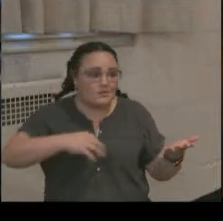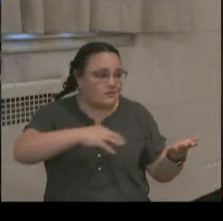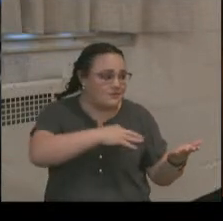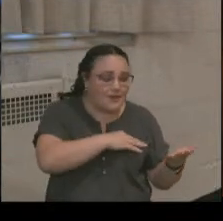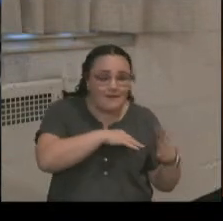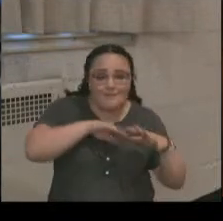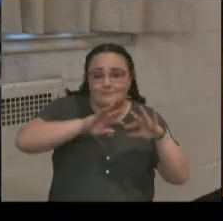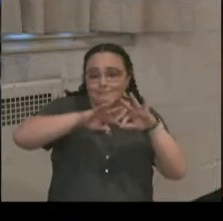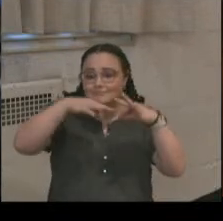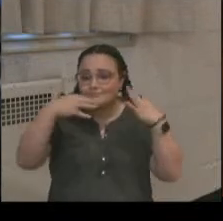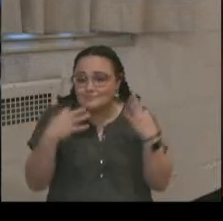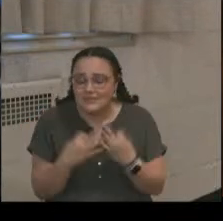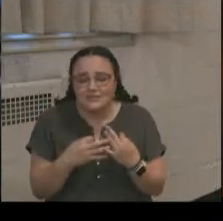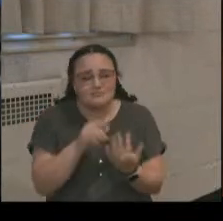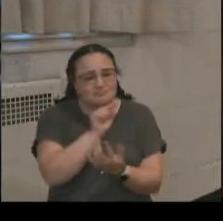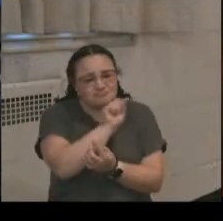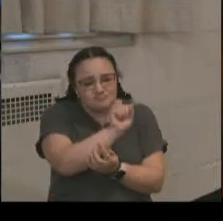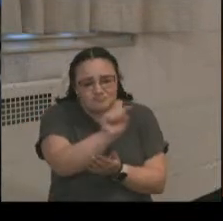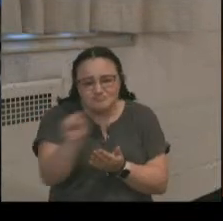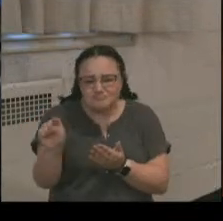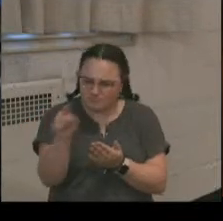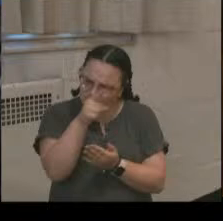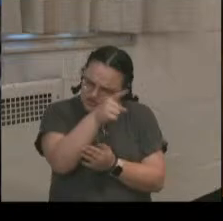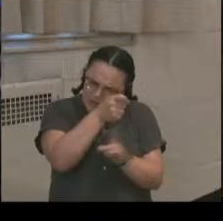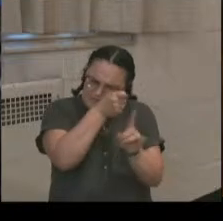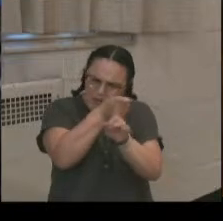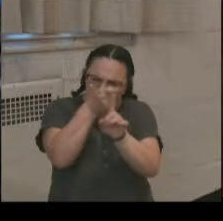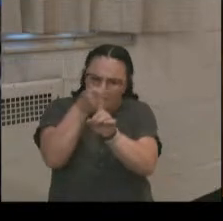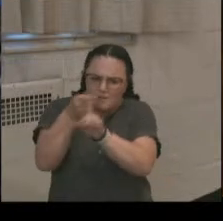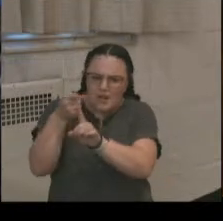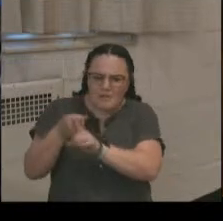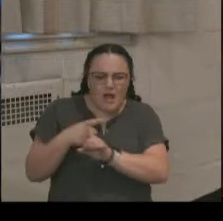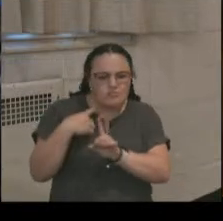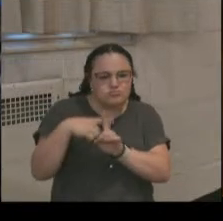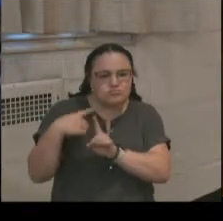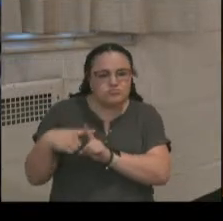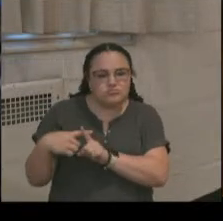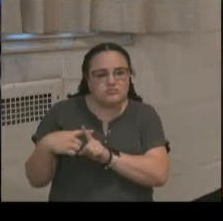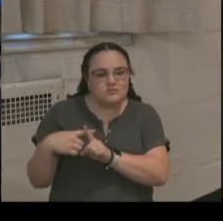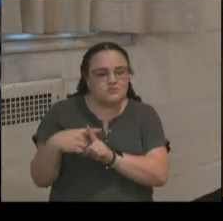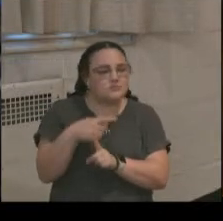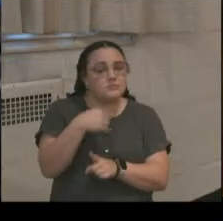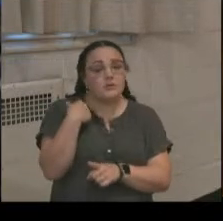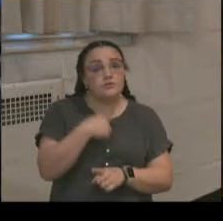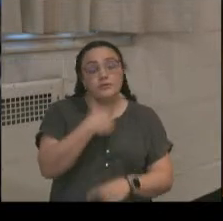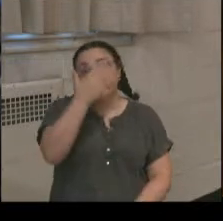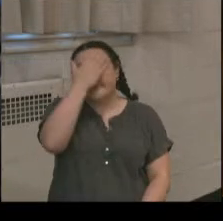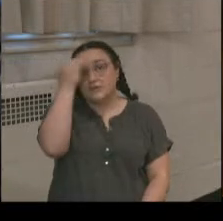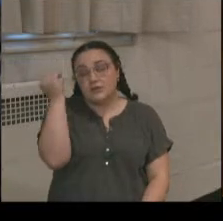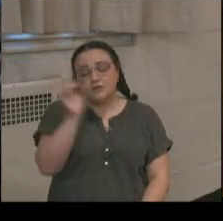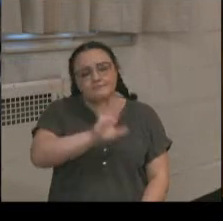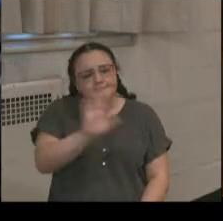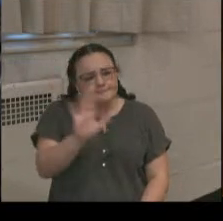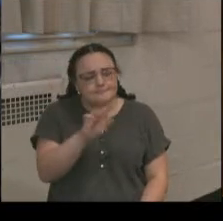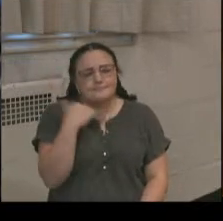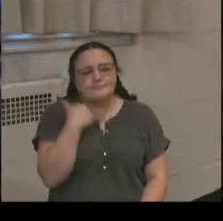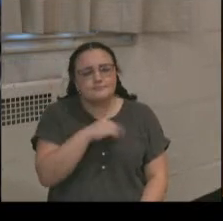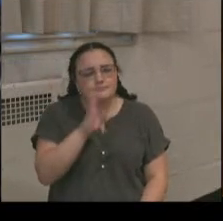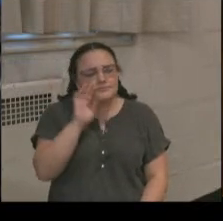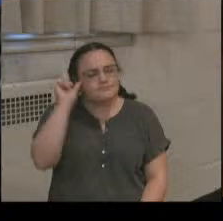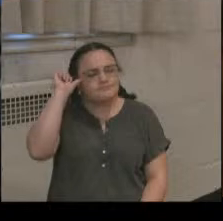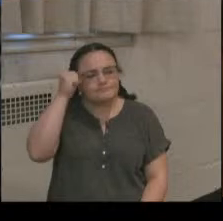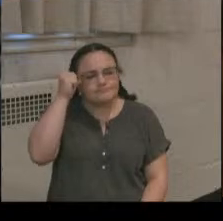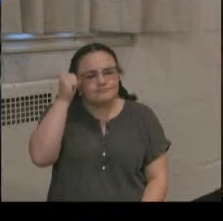and families of the Prince George's County Public Schools community will be felt for years to come. We wish you much